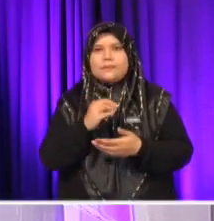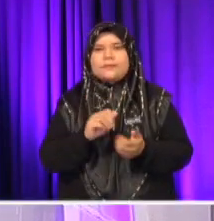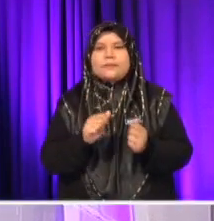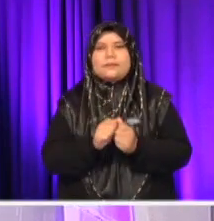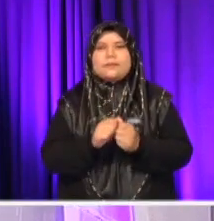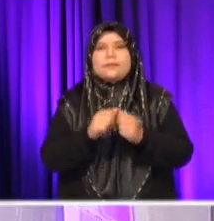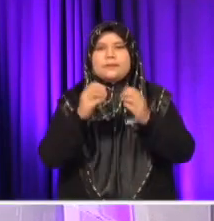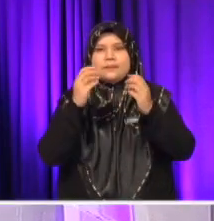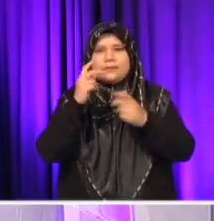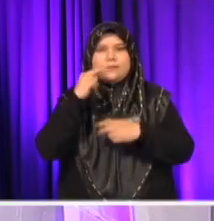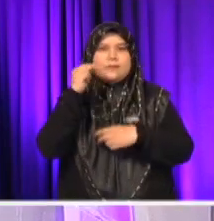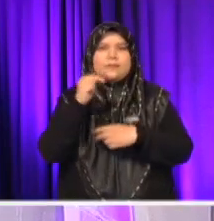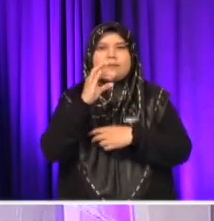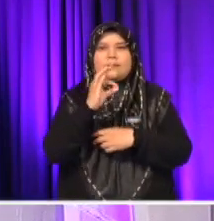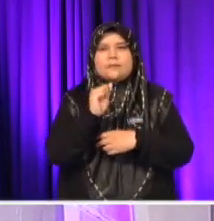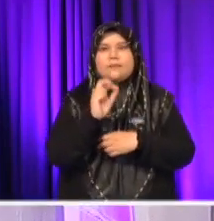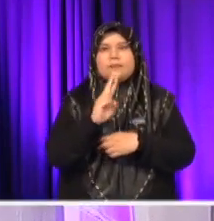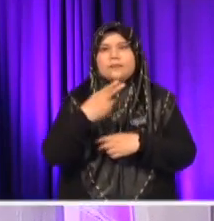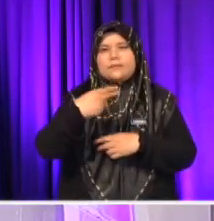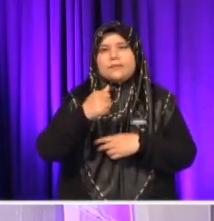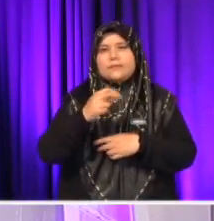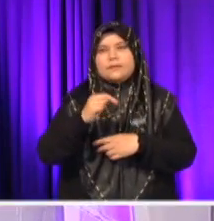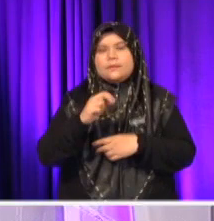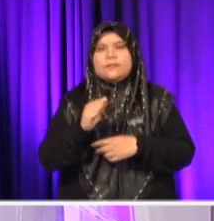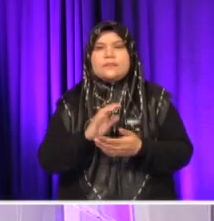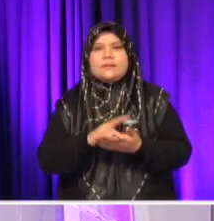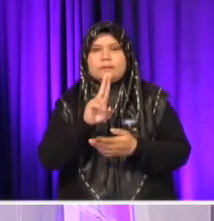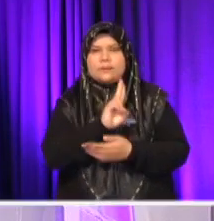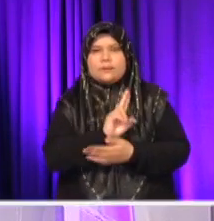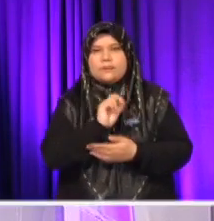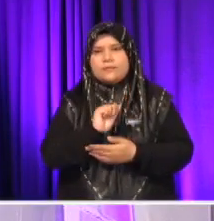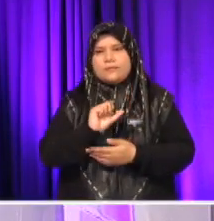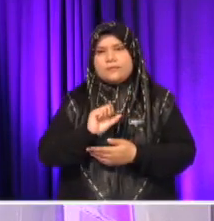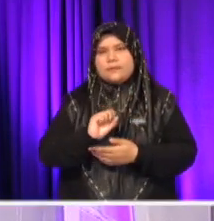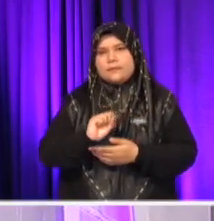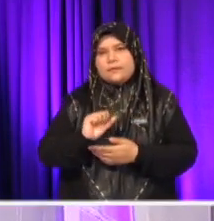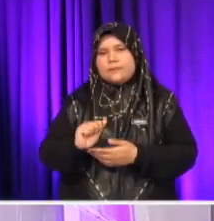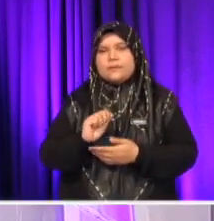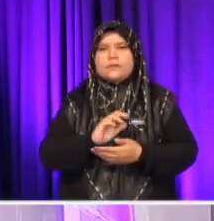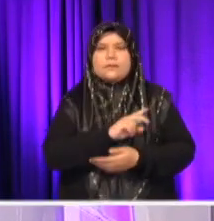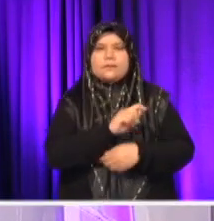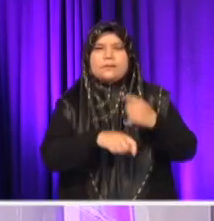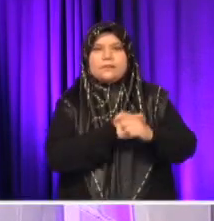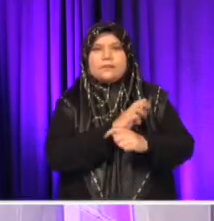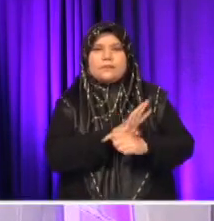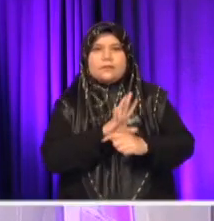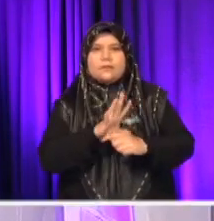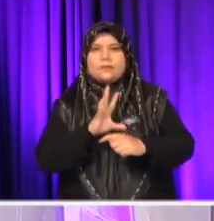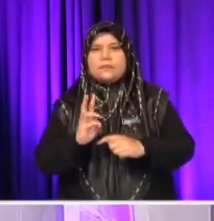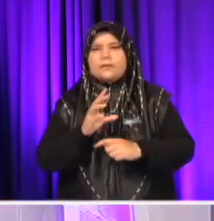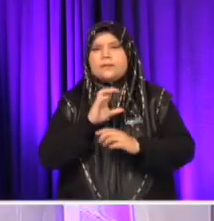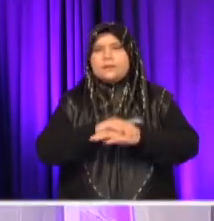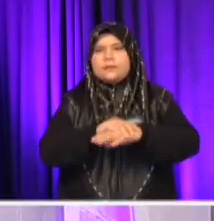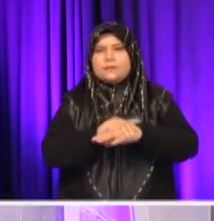Miss Fahana for our focus, which is Ujian Akhir Sesi Akademik tahun 4, 5 dan 6 English